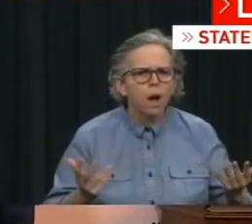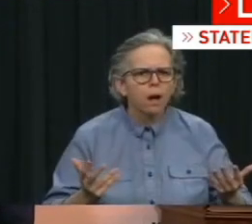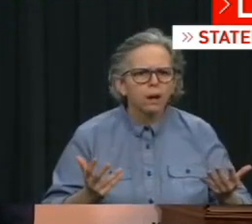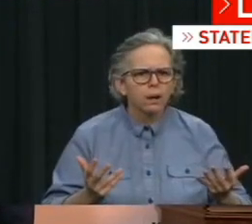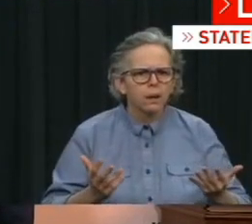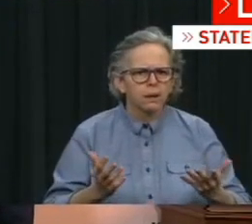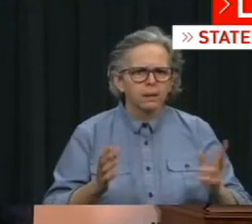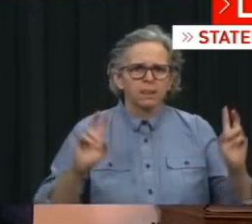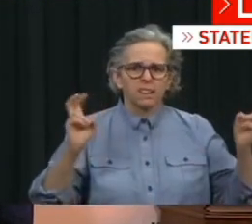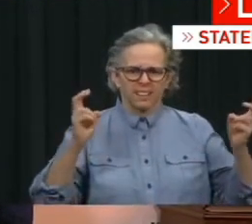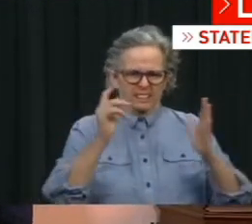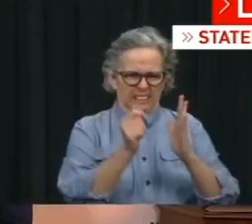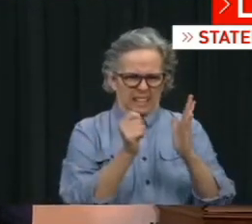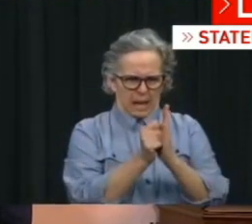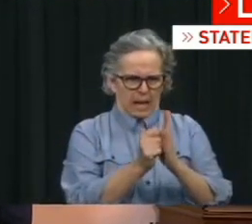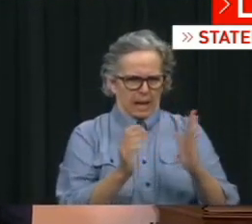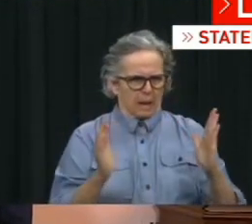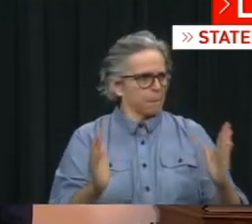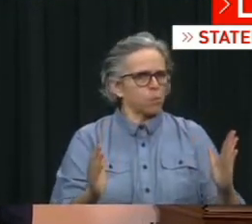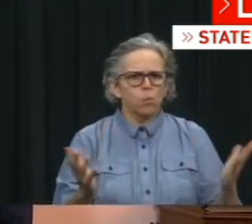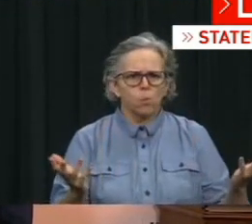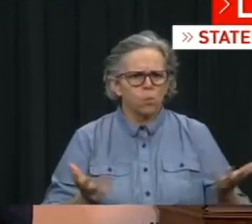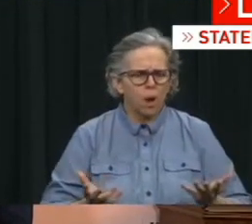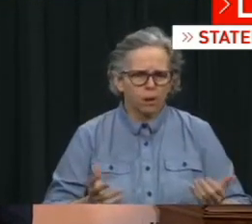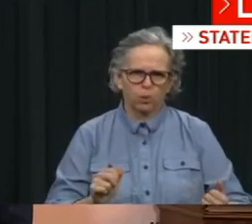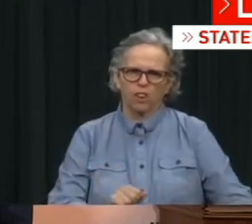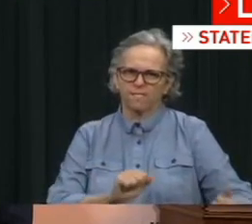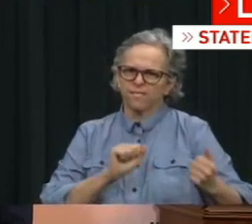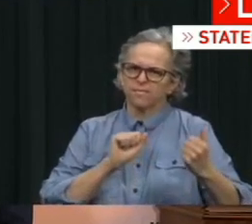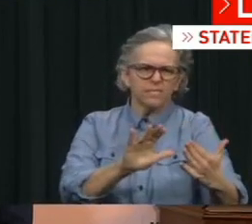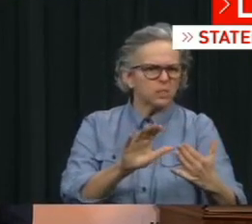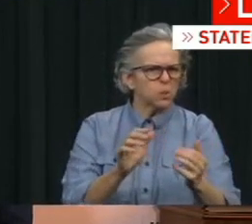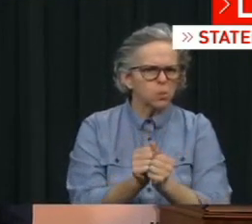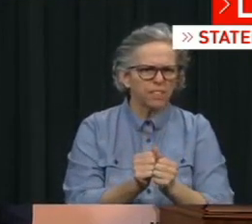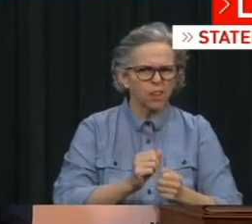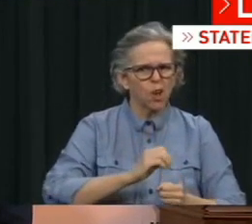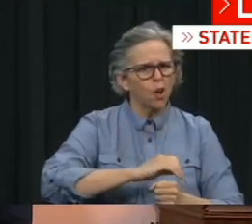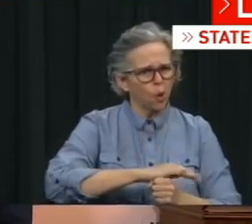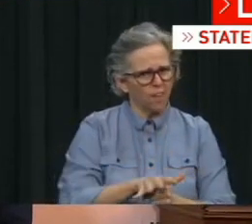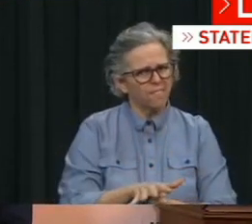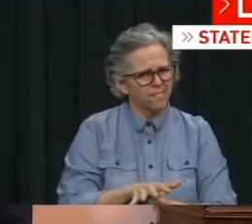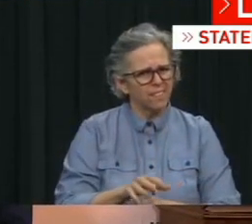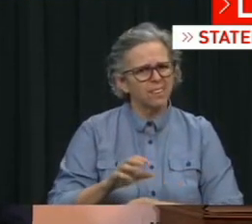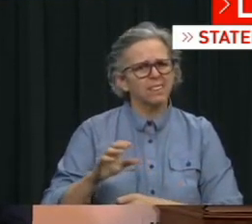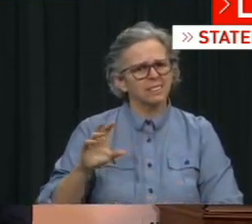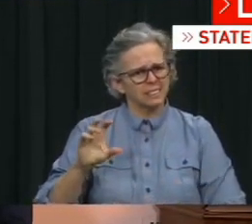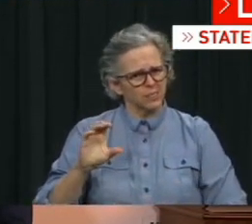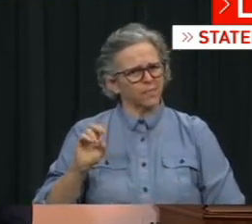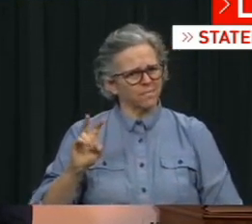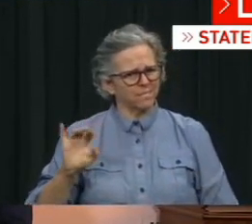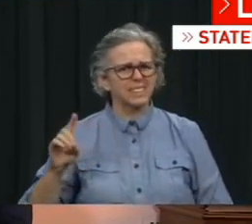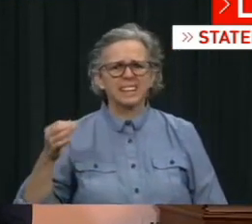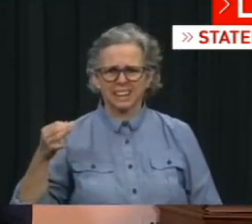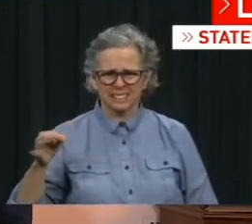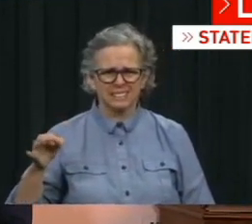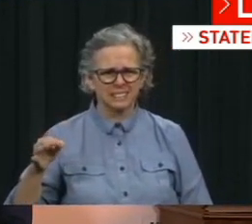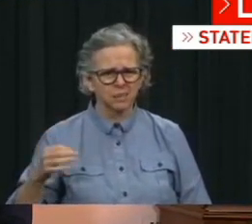coronavirus. This phase is not unexpected, but it is tragic